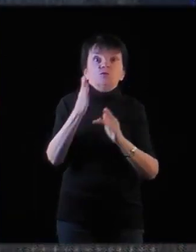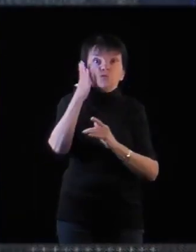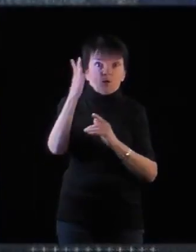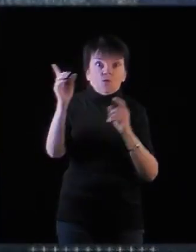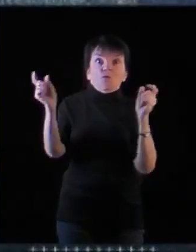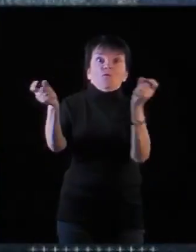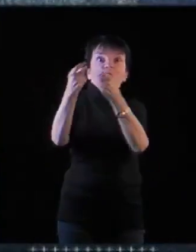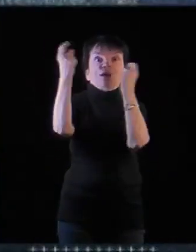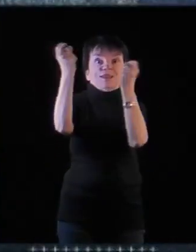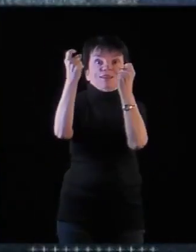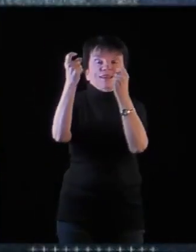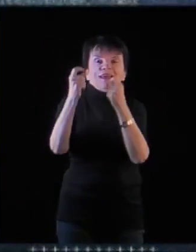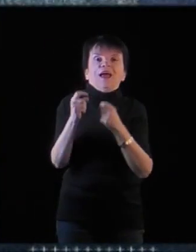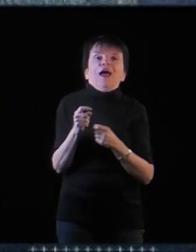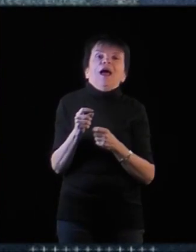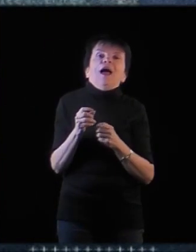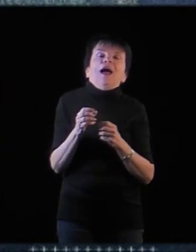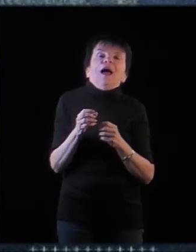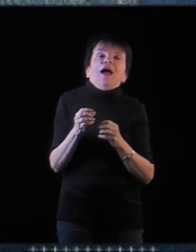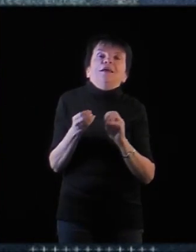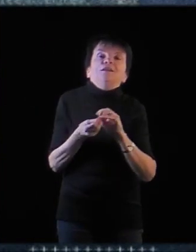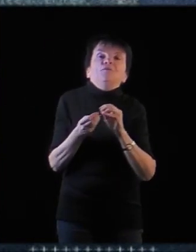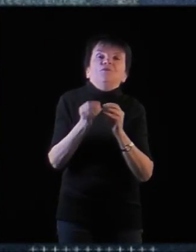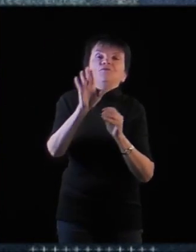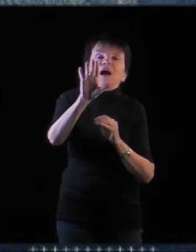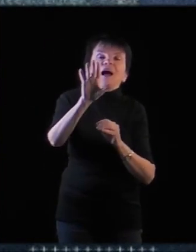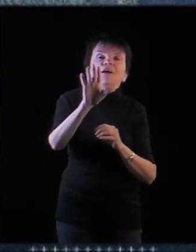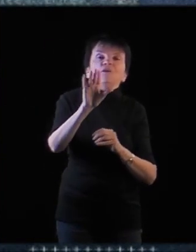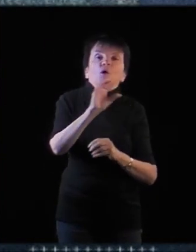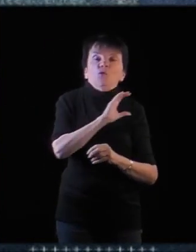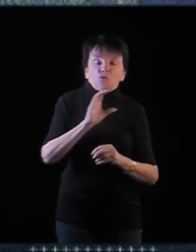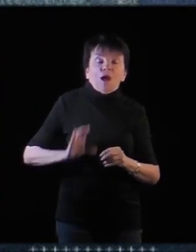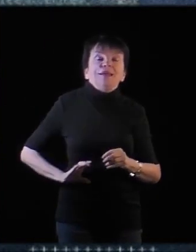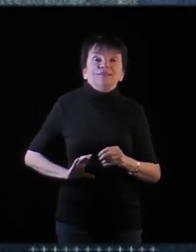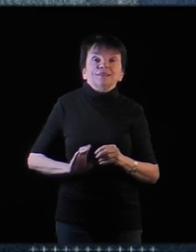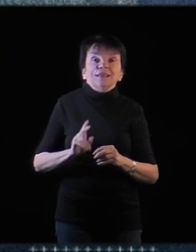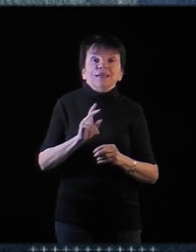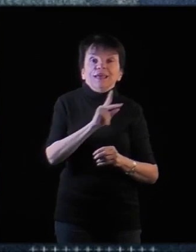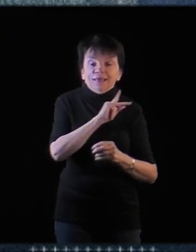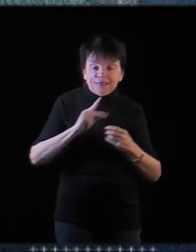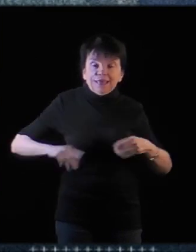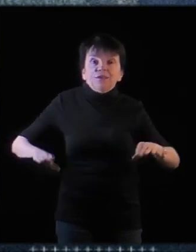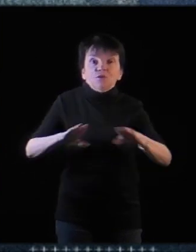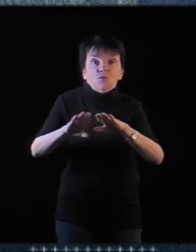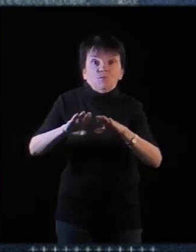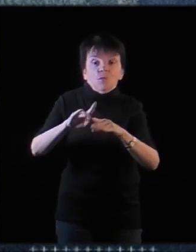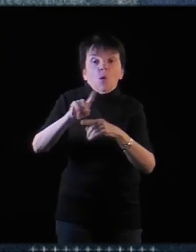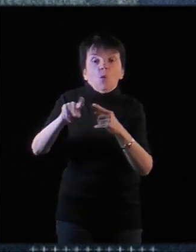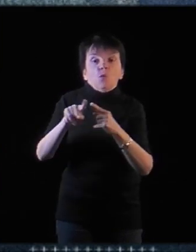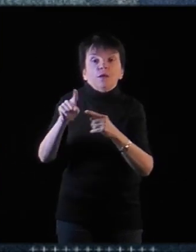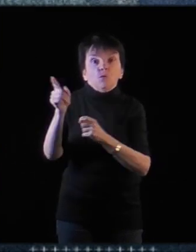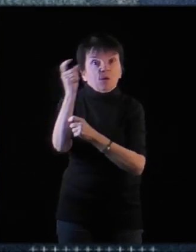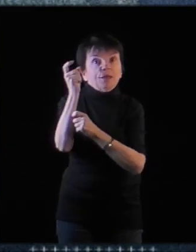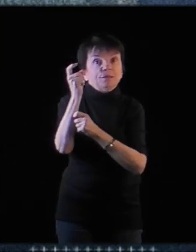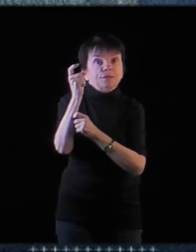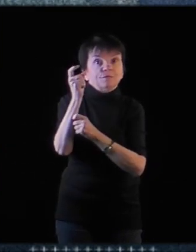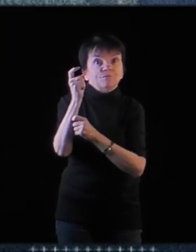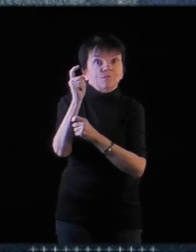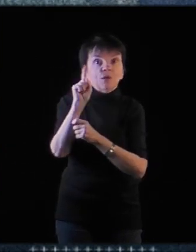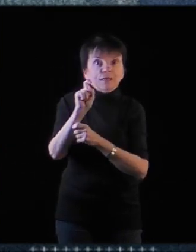fifth, that Christ's kingdom, when it wins, there's three important things we must understand